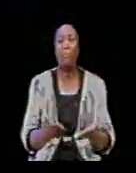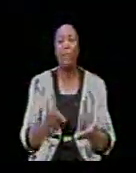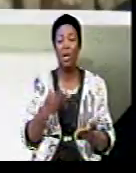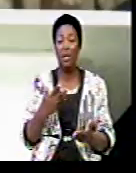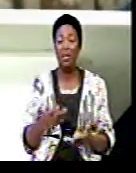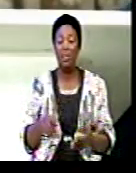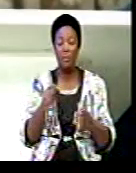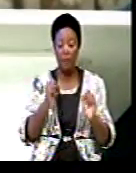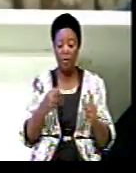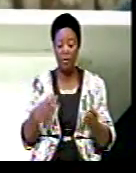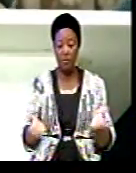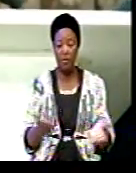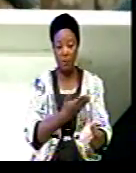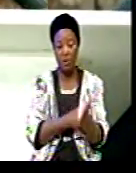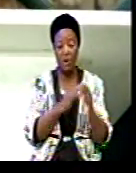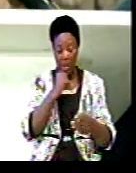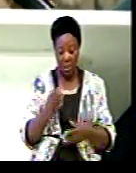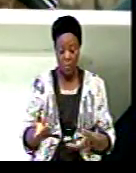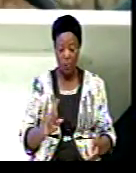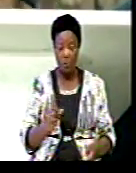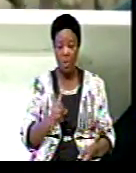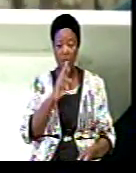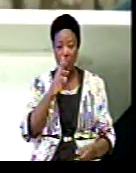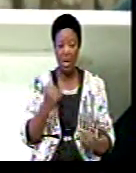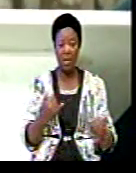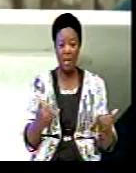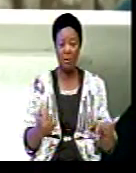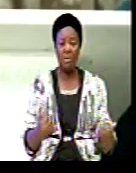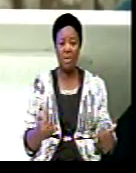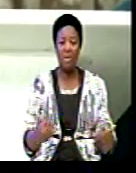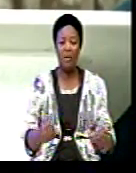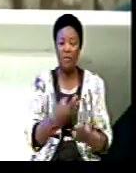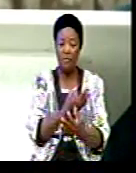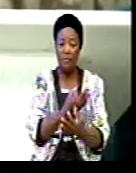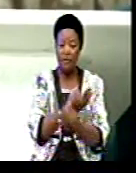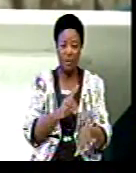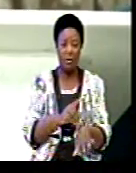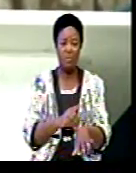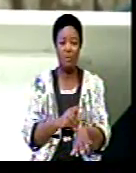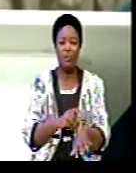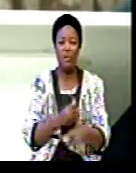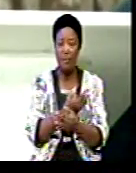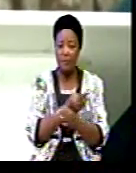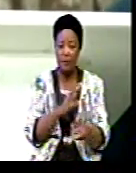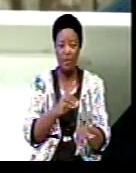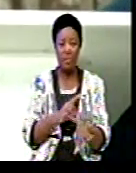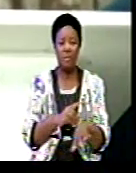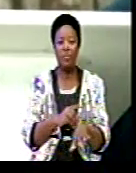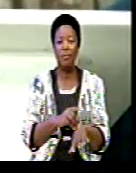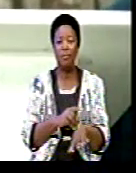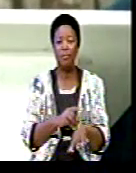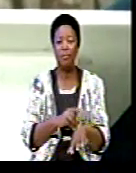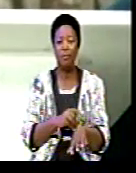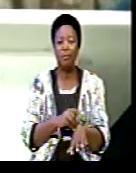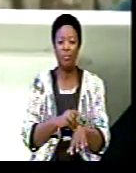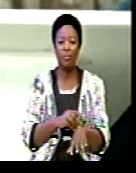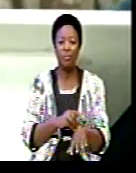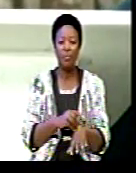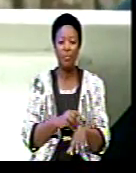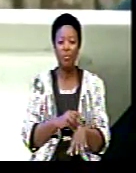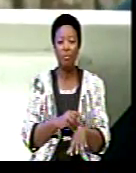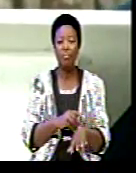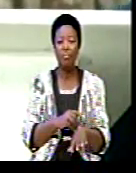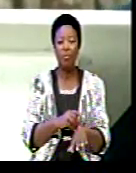come. The power of God is here. It's right where you are. It's right where you are.